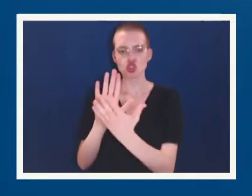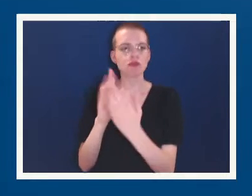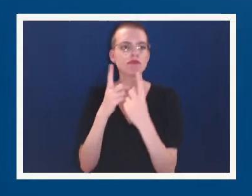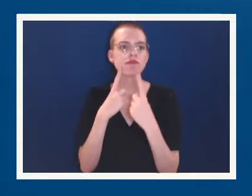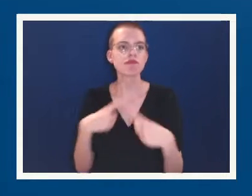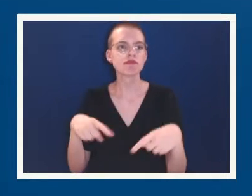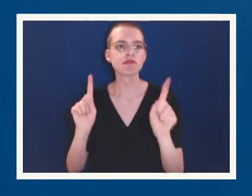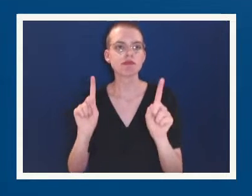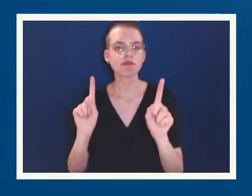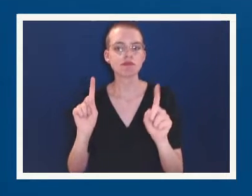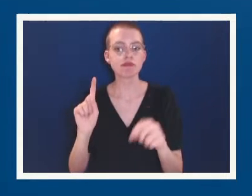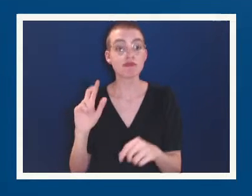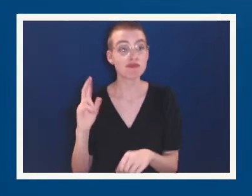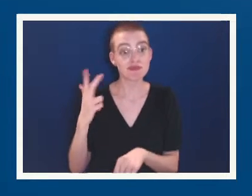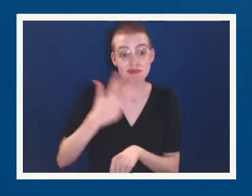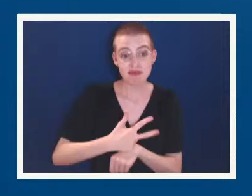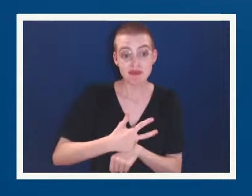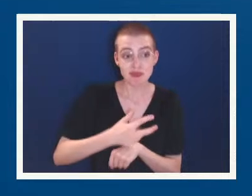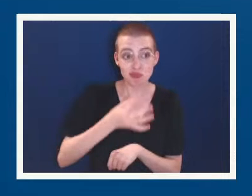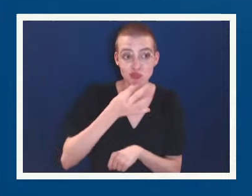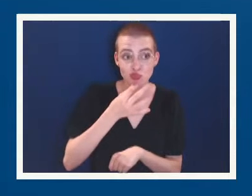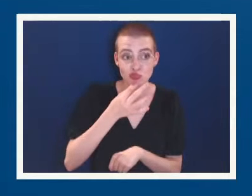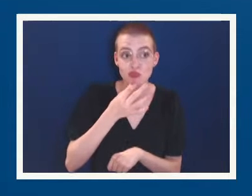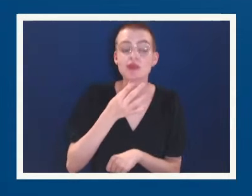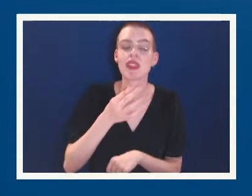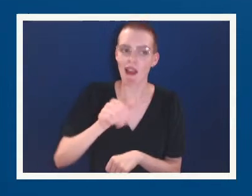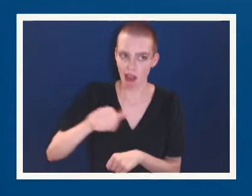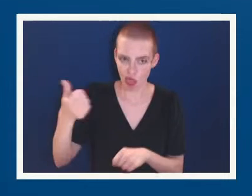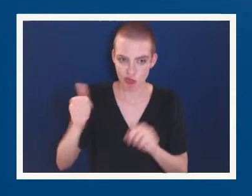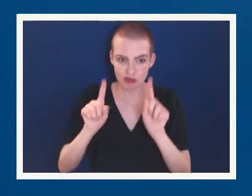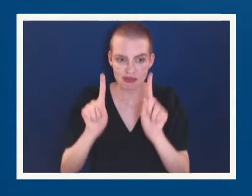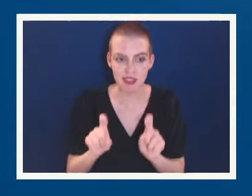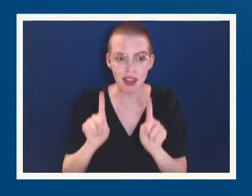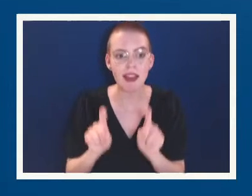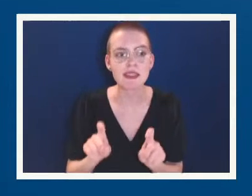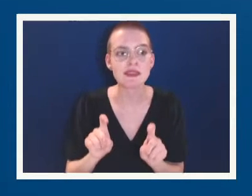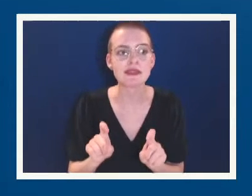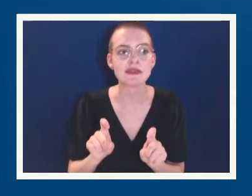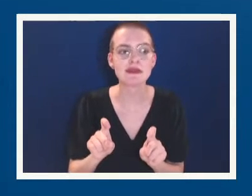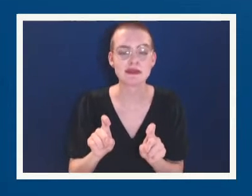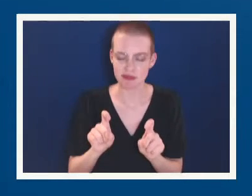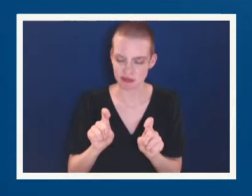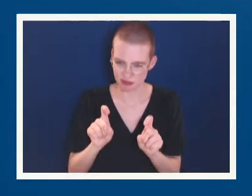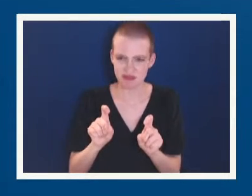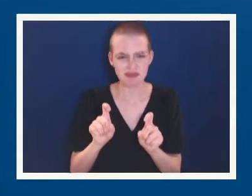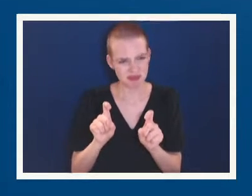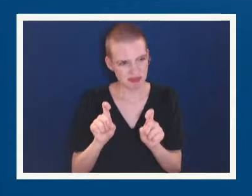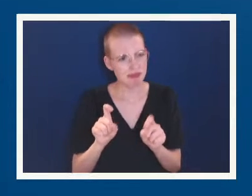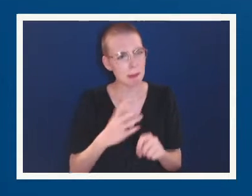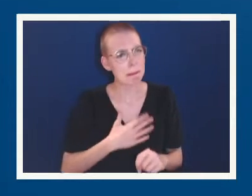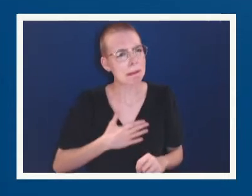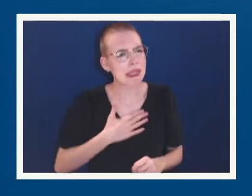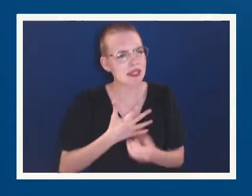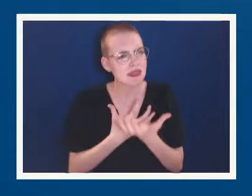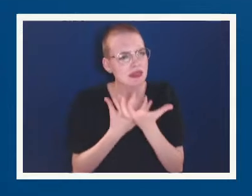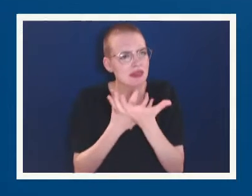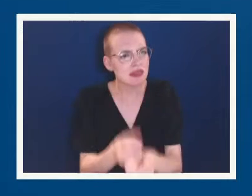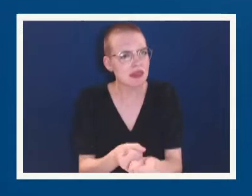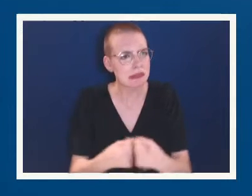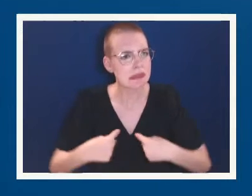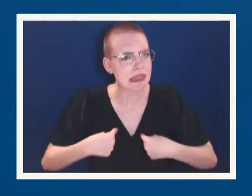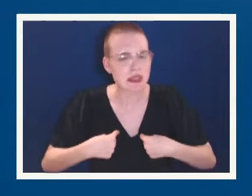test, another opportunity. I ask you today to believe not in me, but believe in